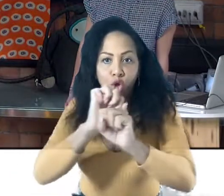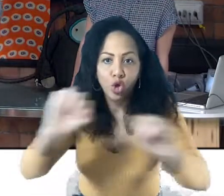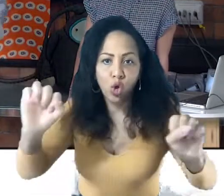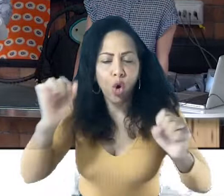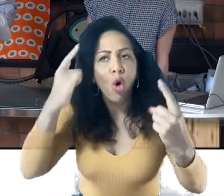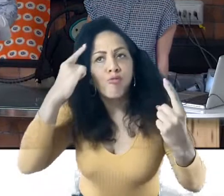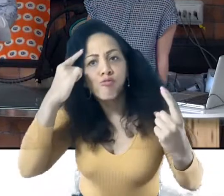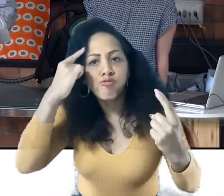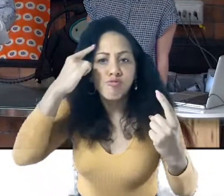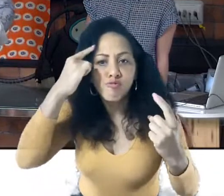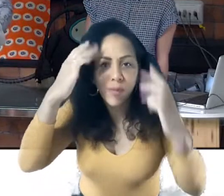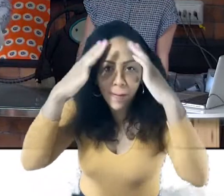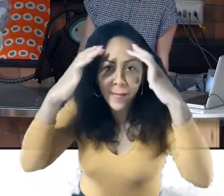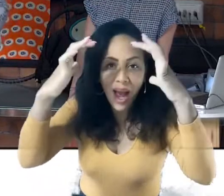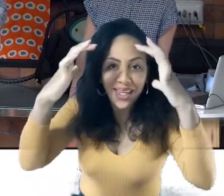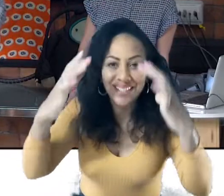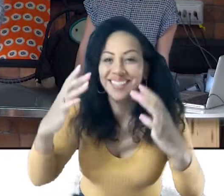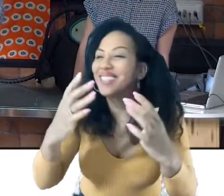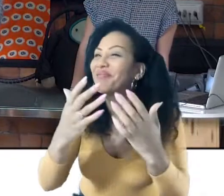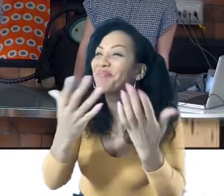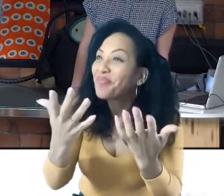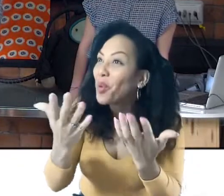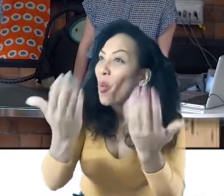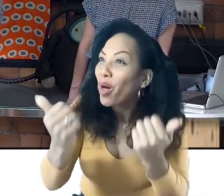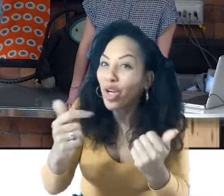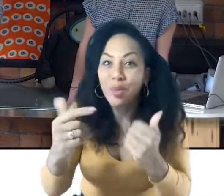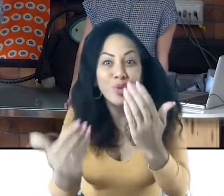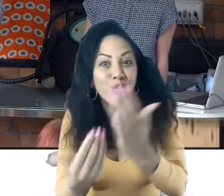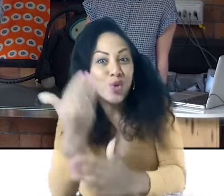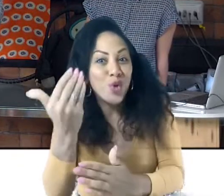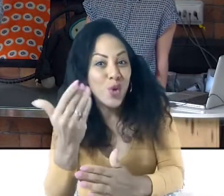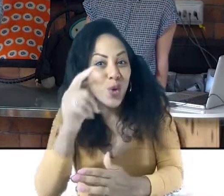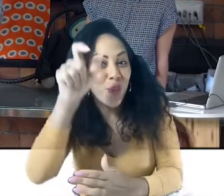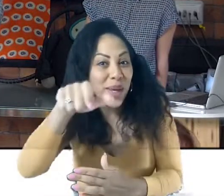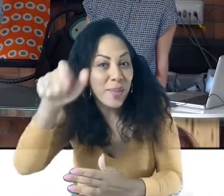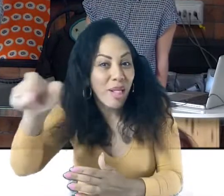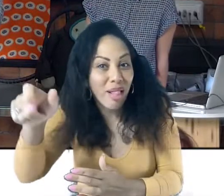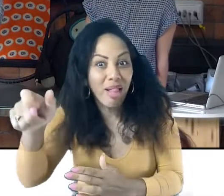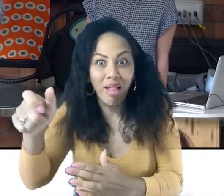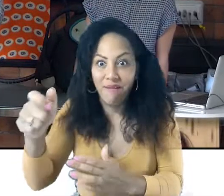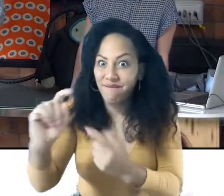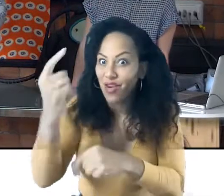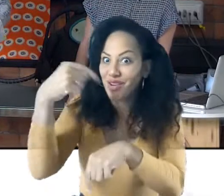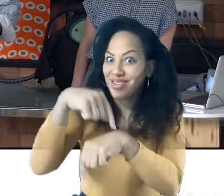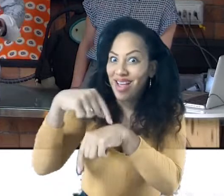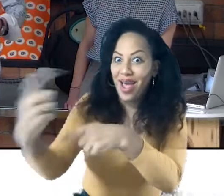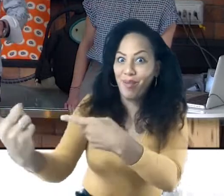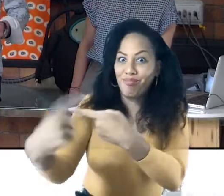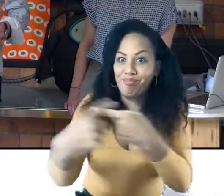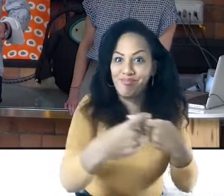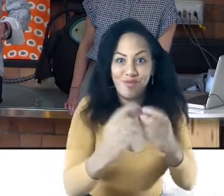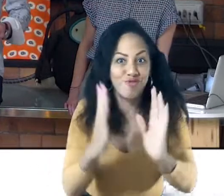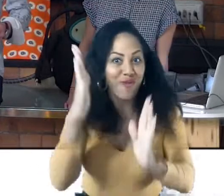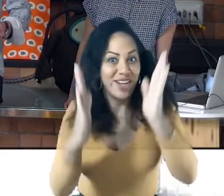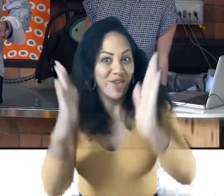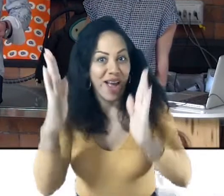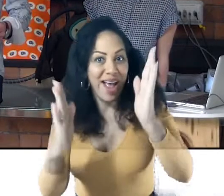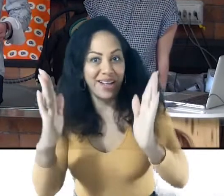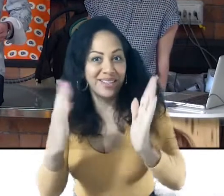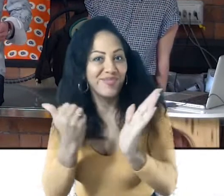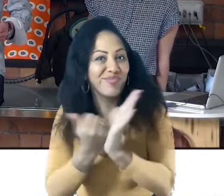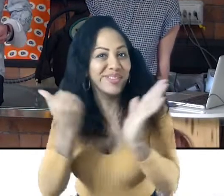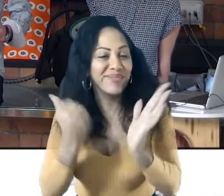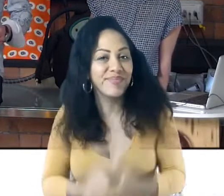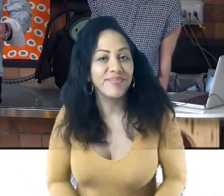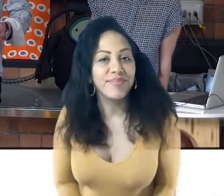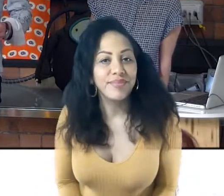warm welcome to those of you who are new to the studio. Can I raise your hands so we know who you are? Brilliant. For this may